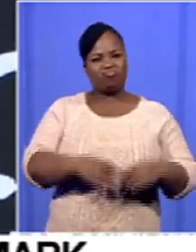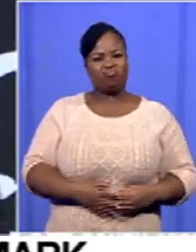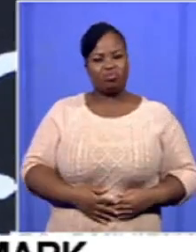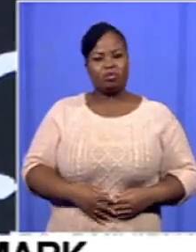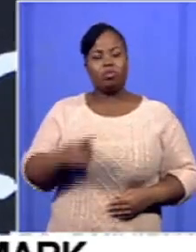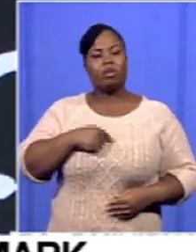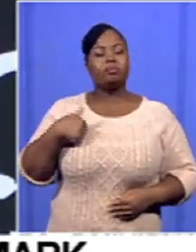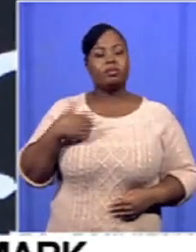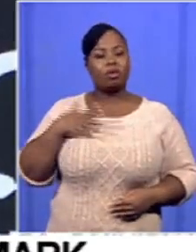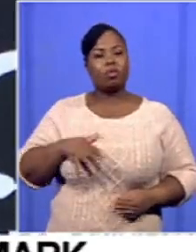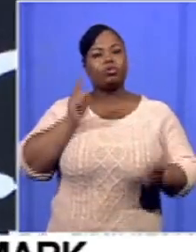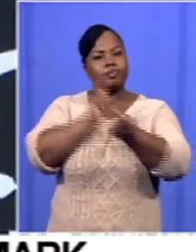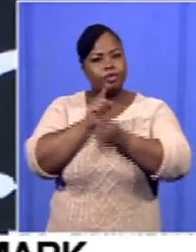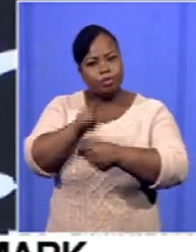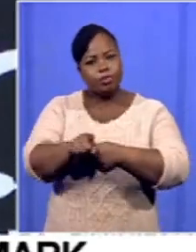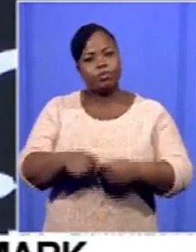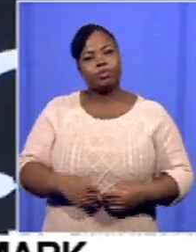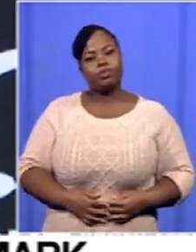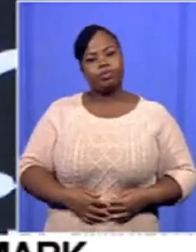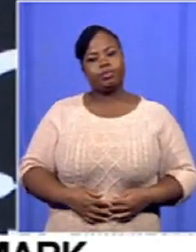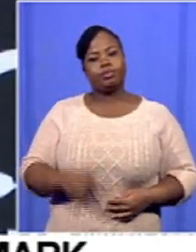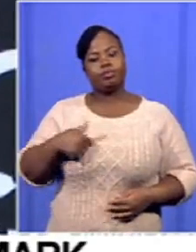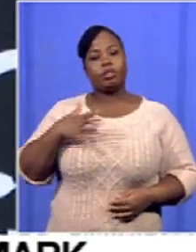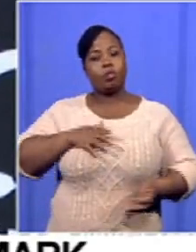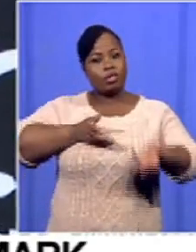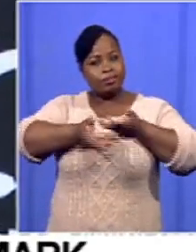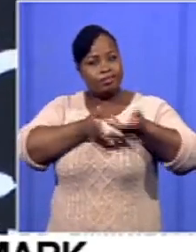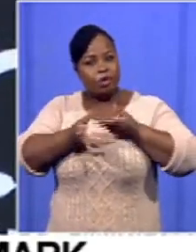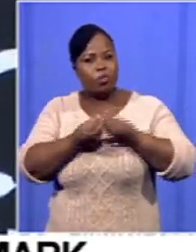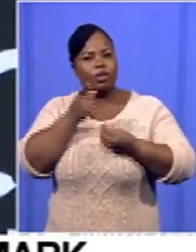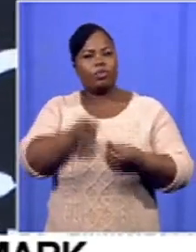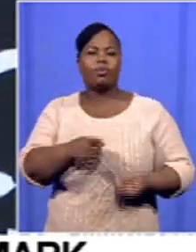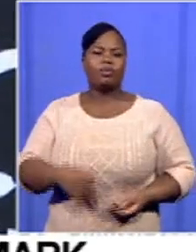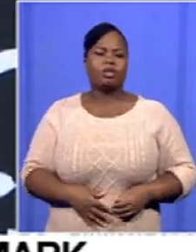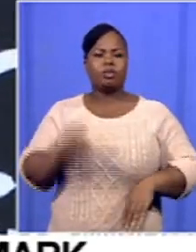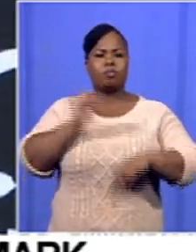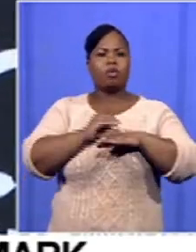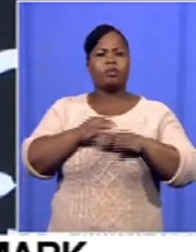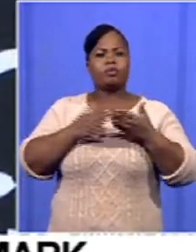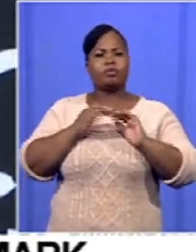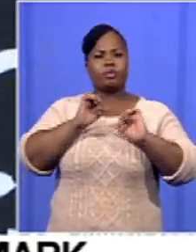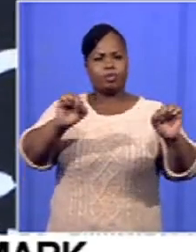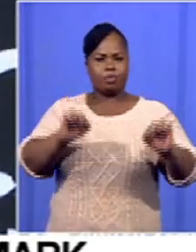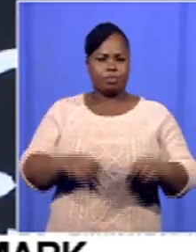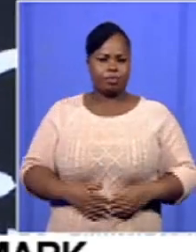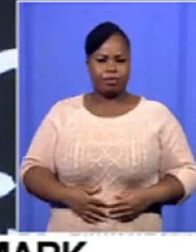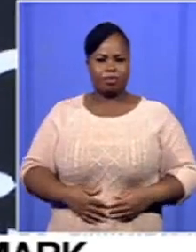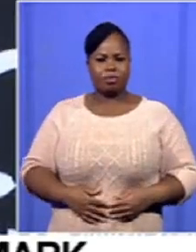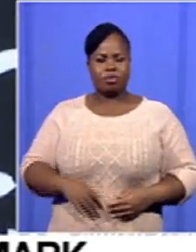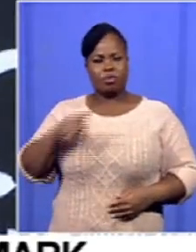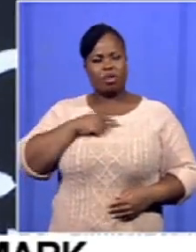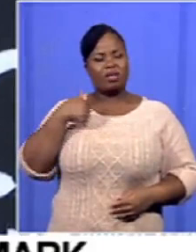Because I want to come and meet with you. I want to talk to you about the problems of your community.